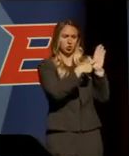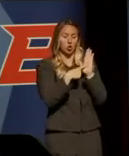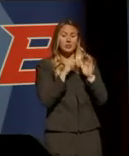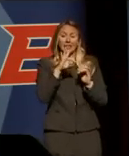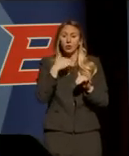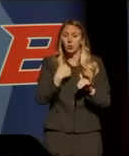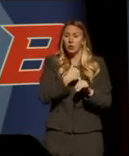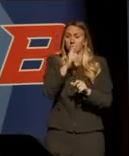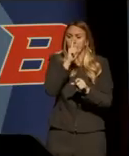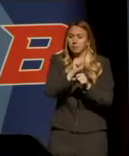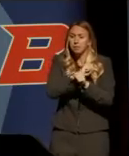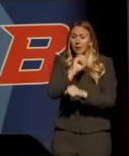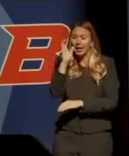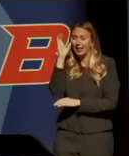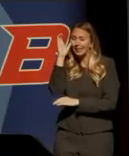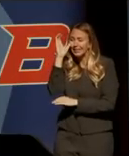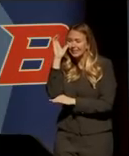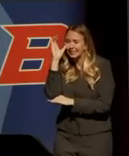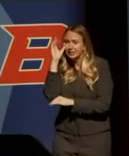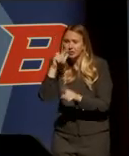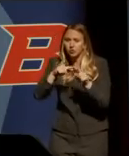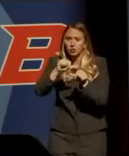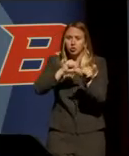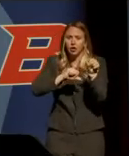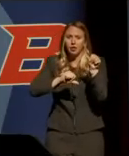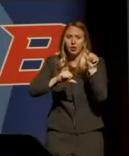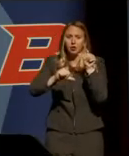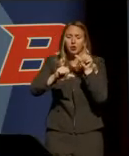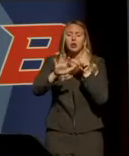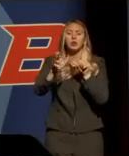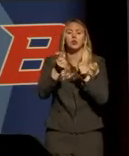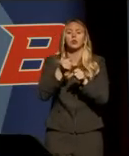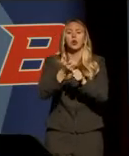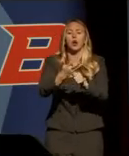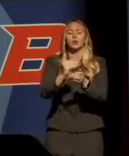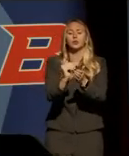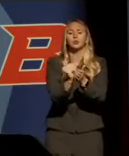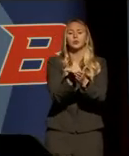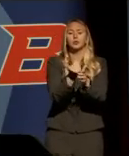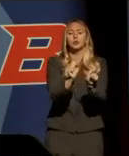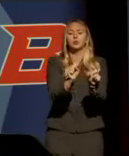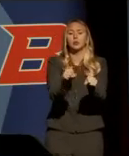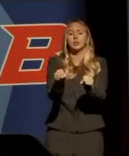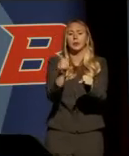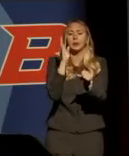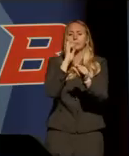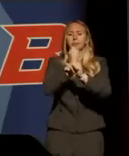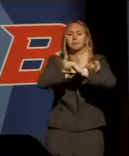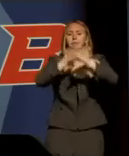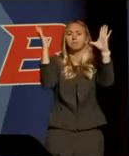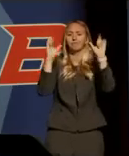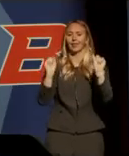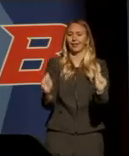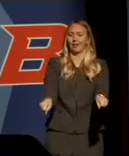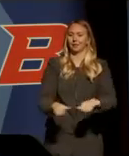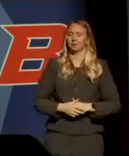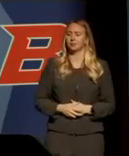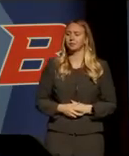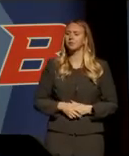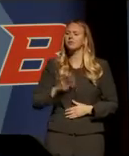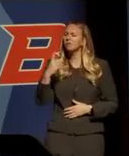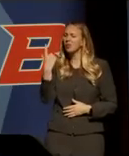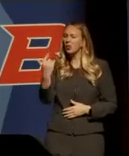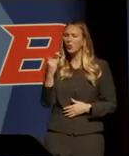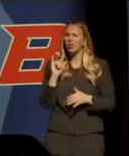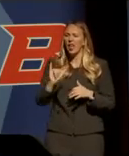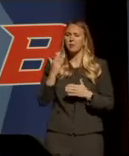it begins to make new things possible. This is one of the reasons that if you take a research